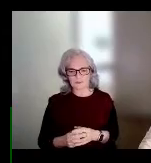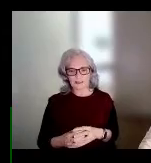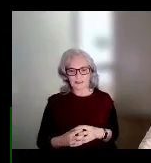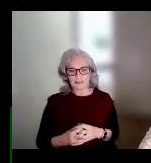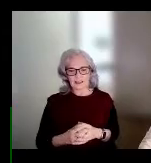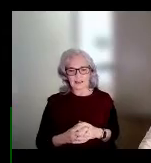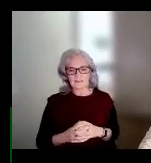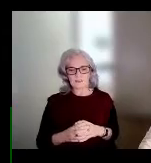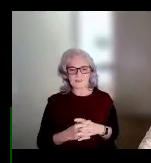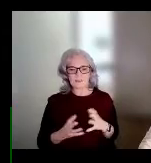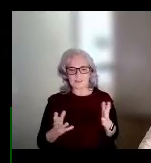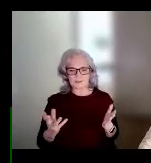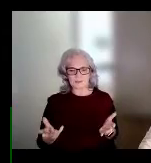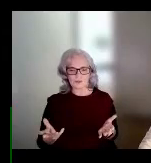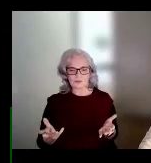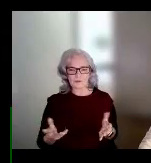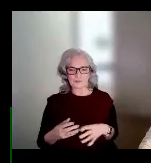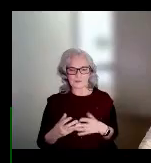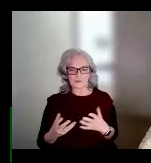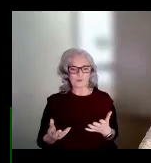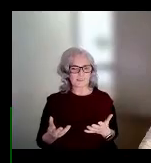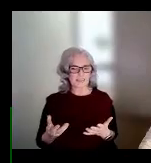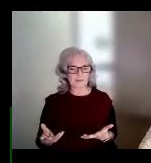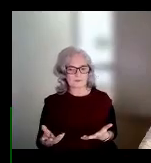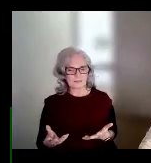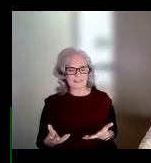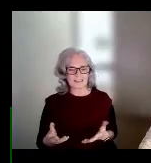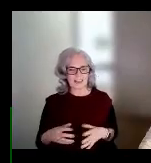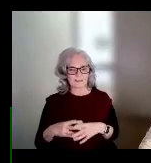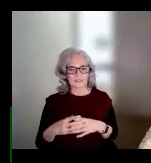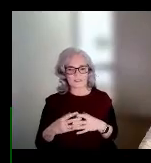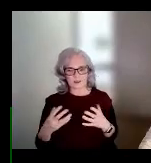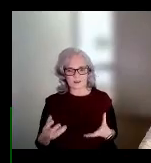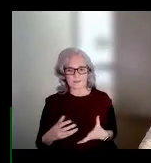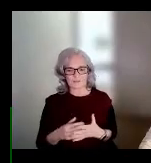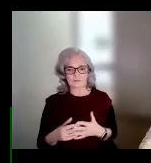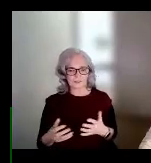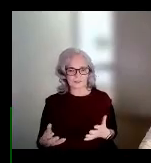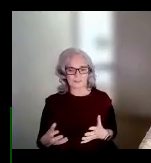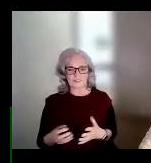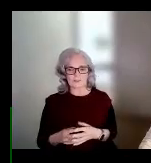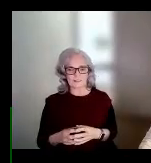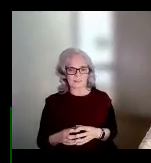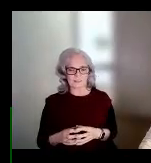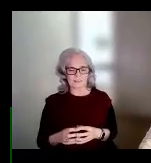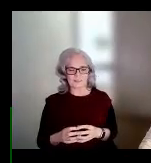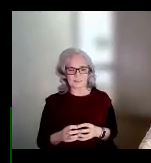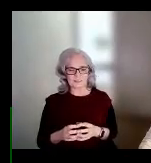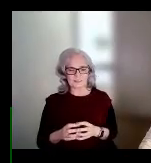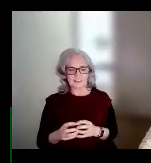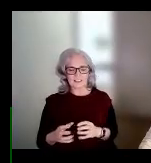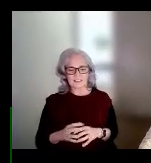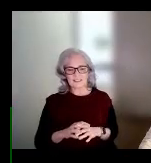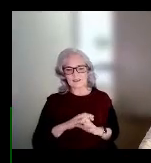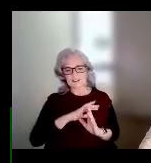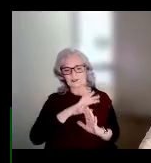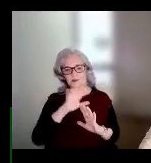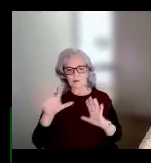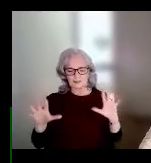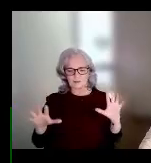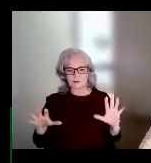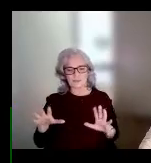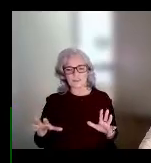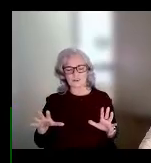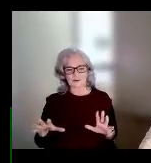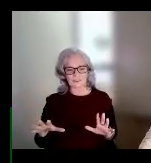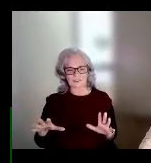it. Just looking at the workforce and the workforce capability outside of the specialist MND services to get